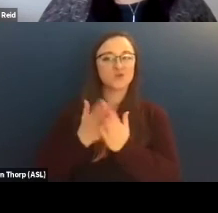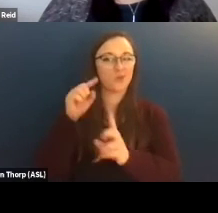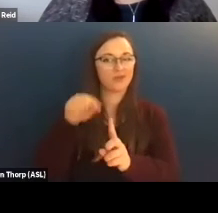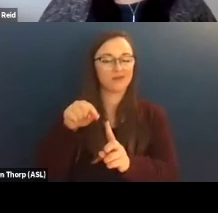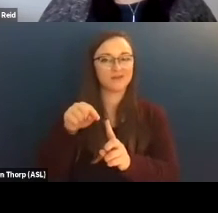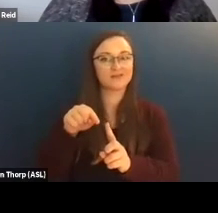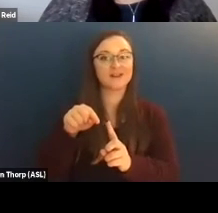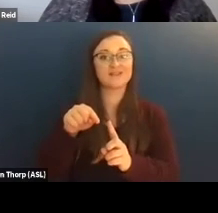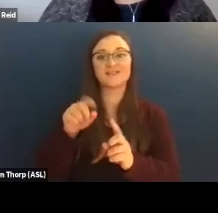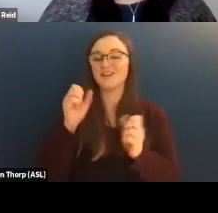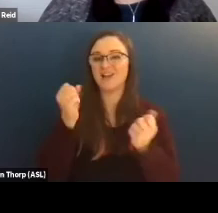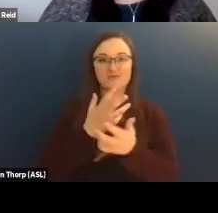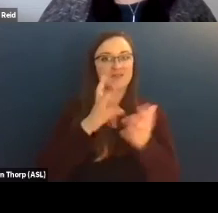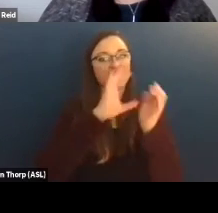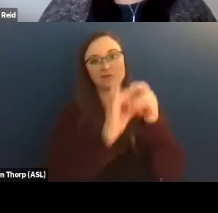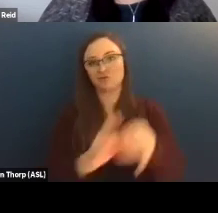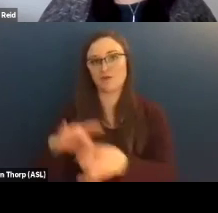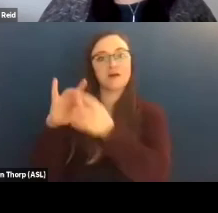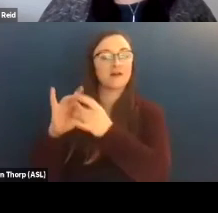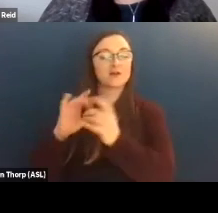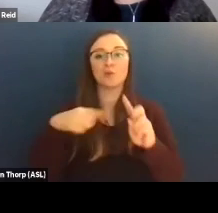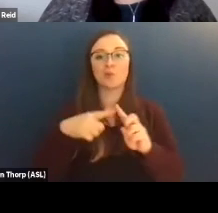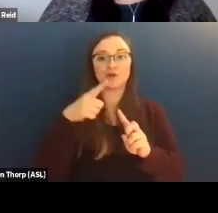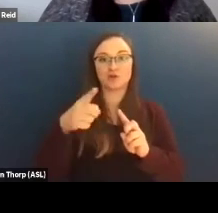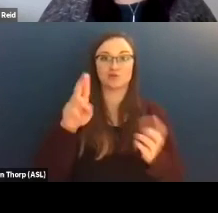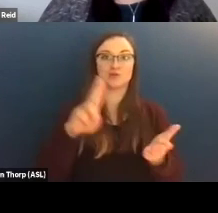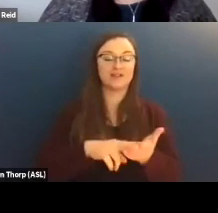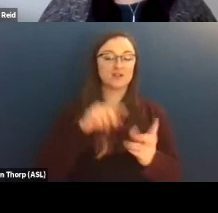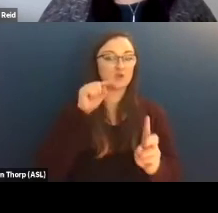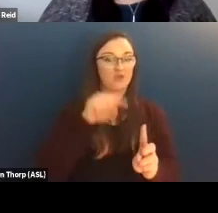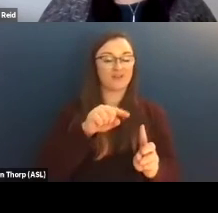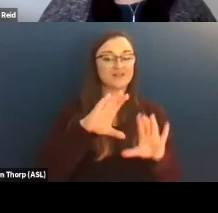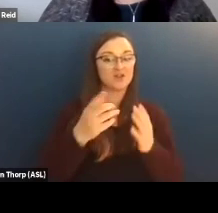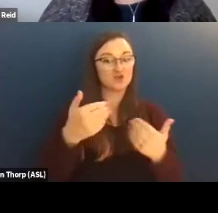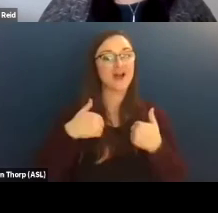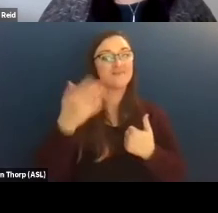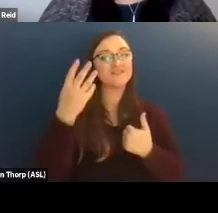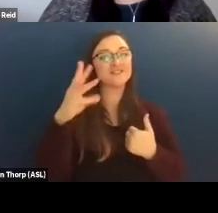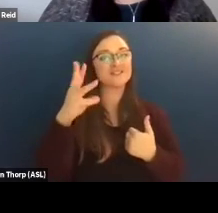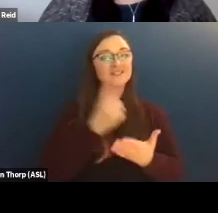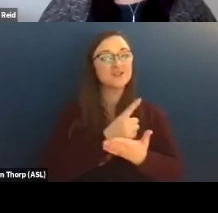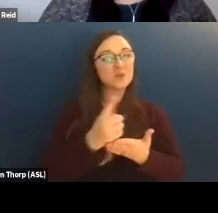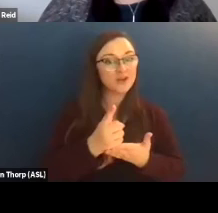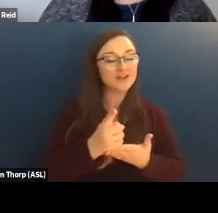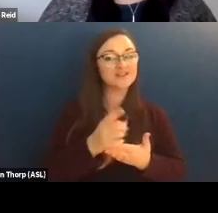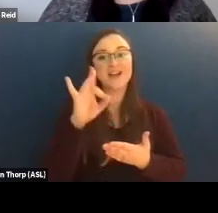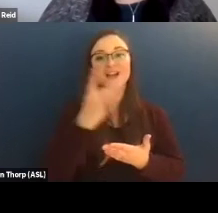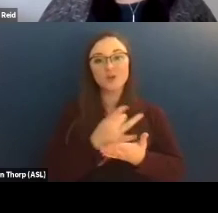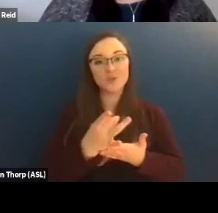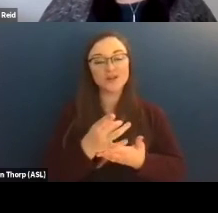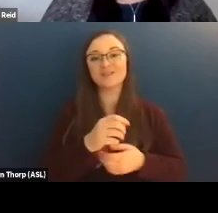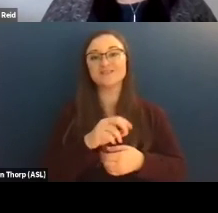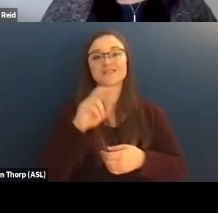completely asynchronous. You can, you know, once you've signed into the classes, you have 16 weeks, 8 weeks, and you have first 4 weeks,